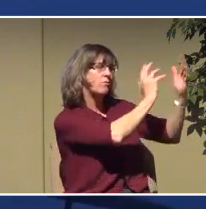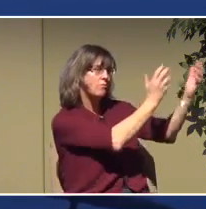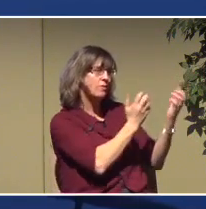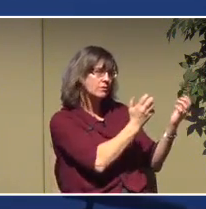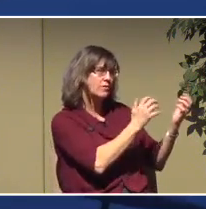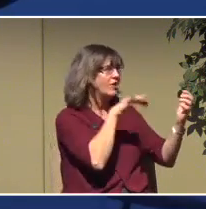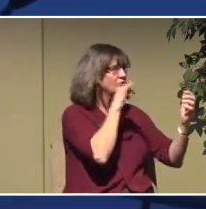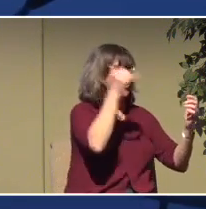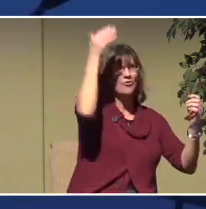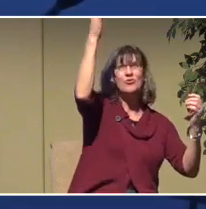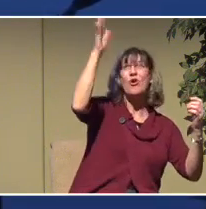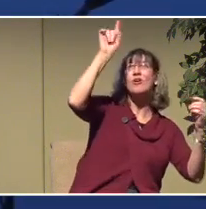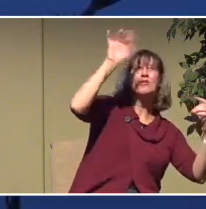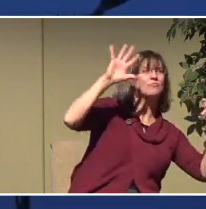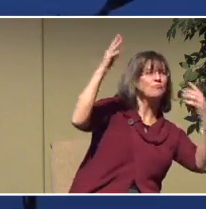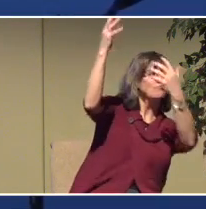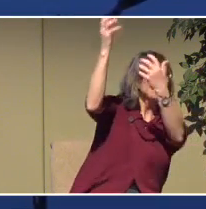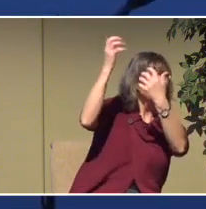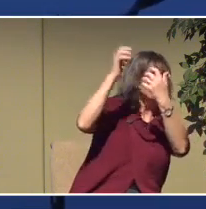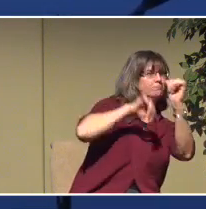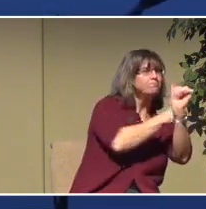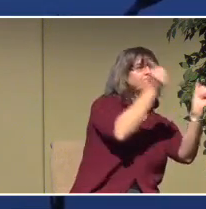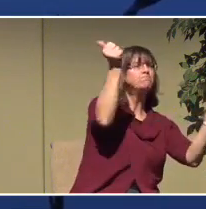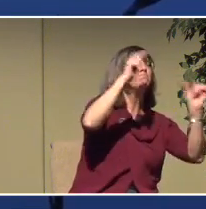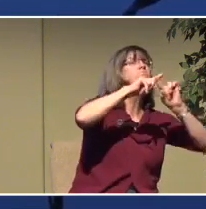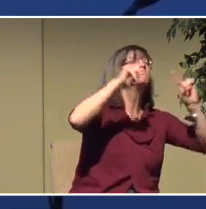not your will.